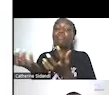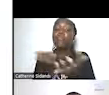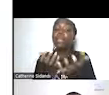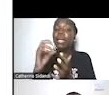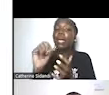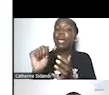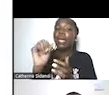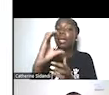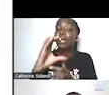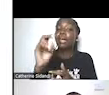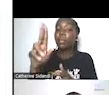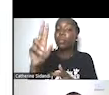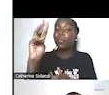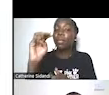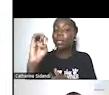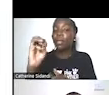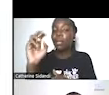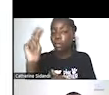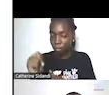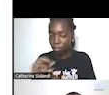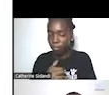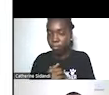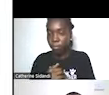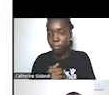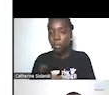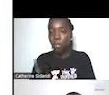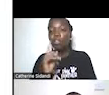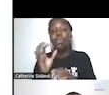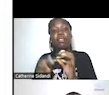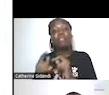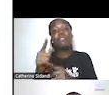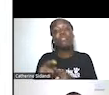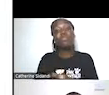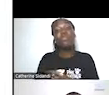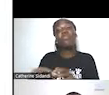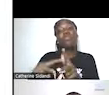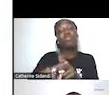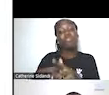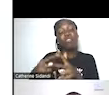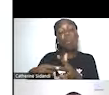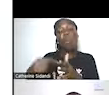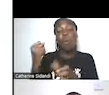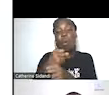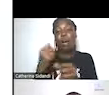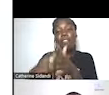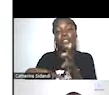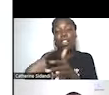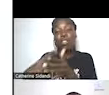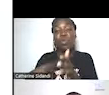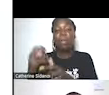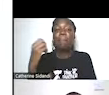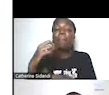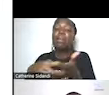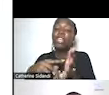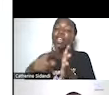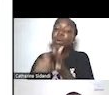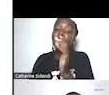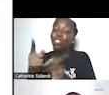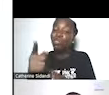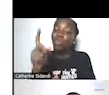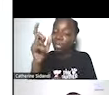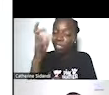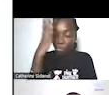the business that you are doing. Yeah. If you are in manufacturing, what are they manufacturing? How does that product come about? What machines are used?